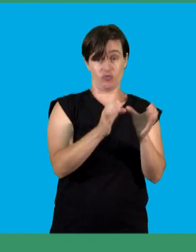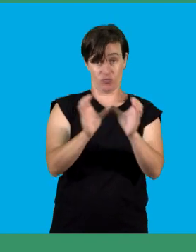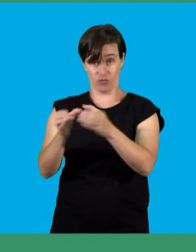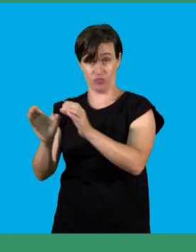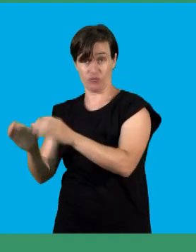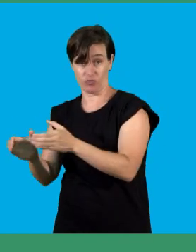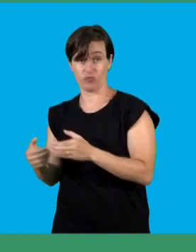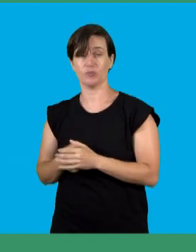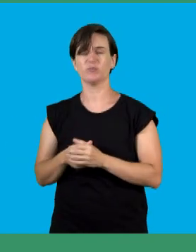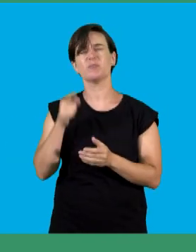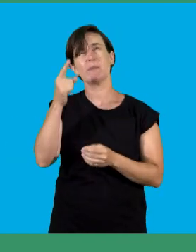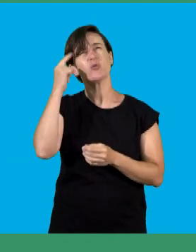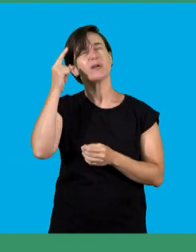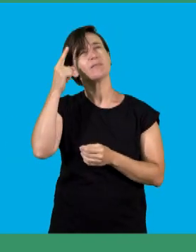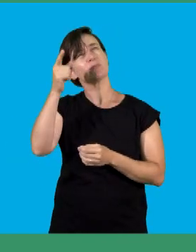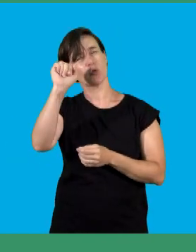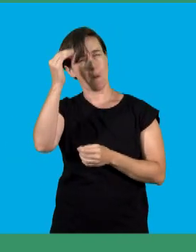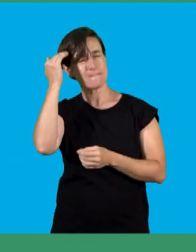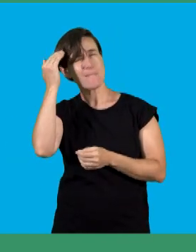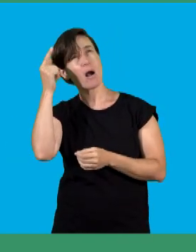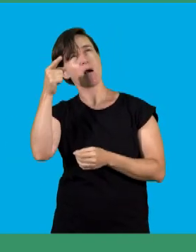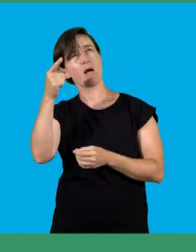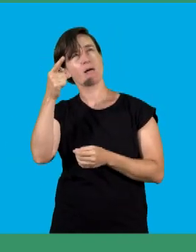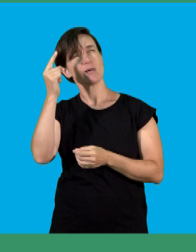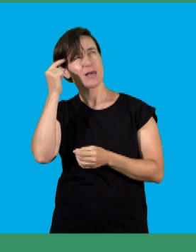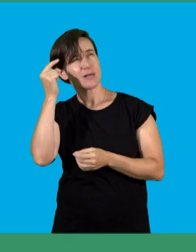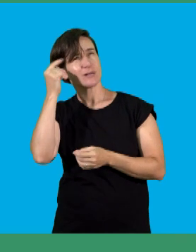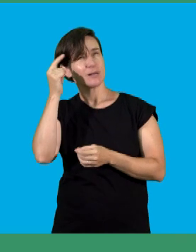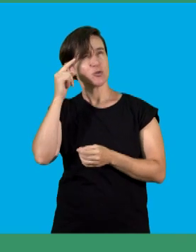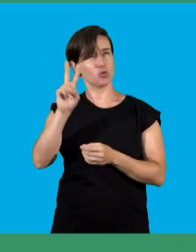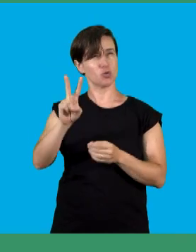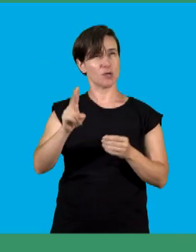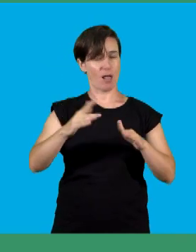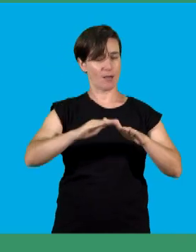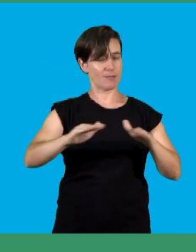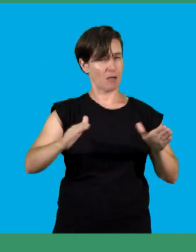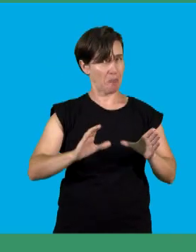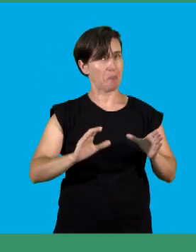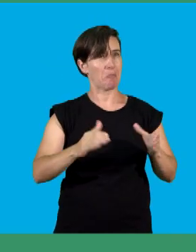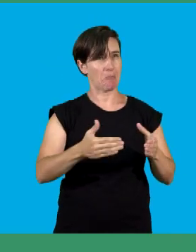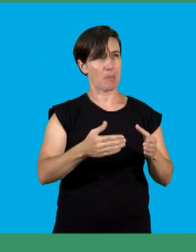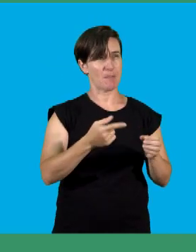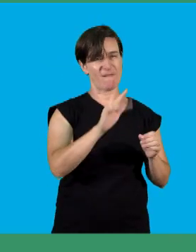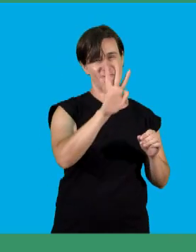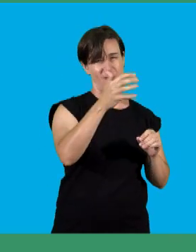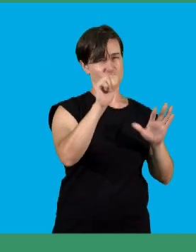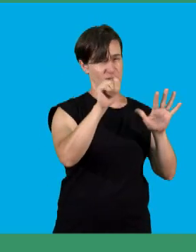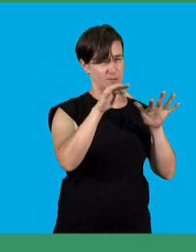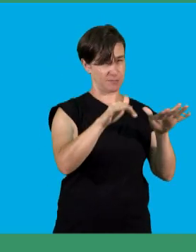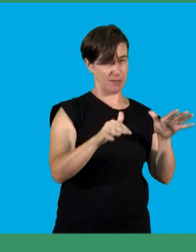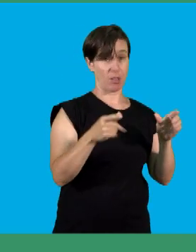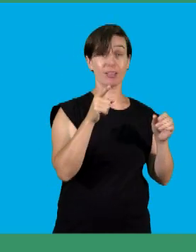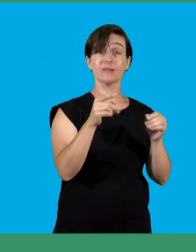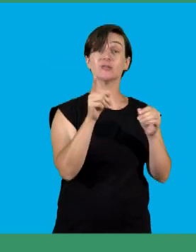you to imagine that with me. Let's visualize this. So we have a group of people. We divide them into smaller groups.